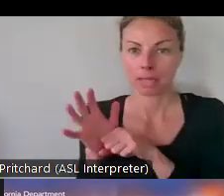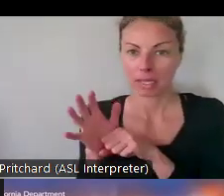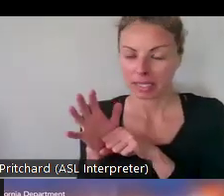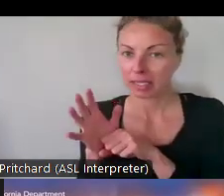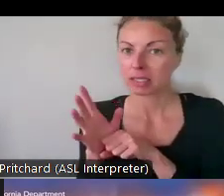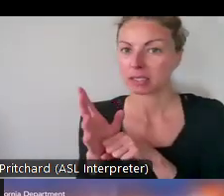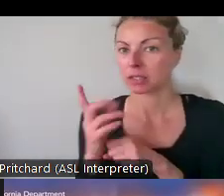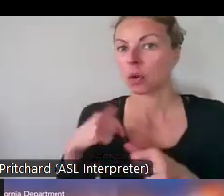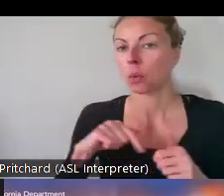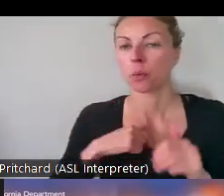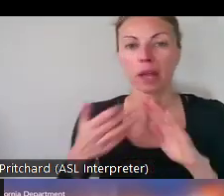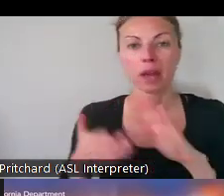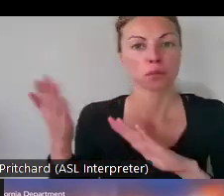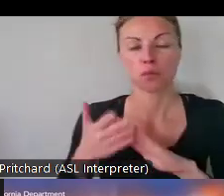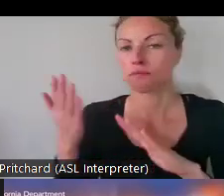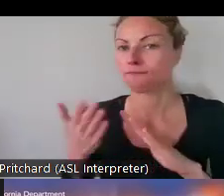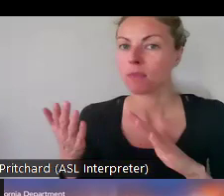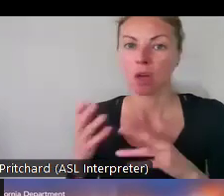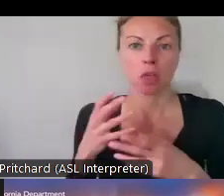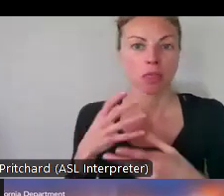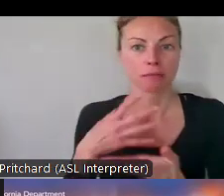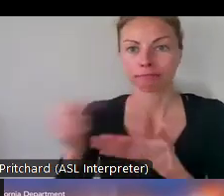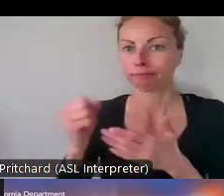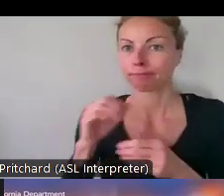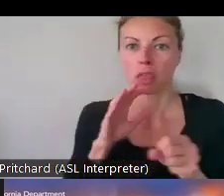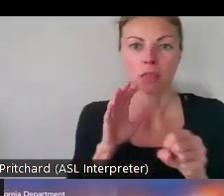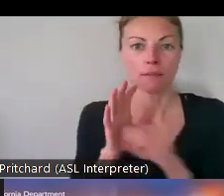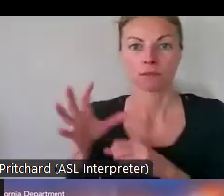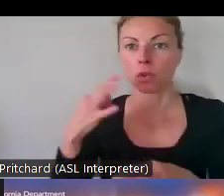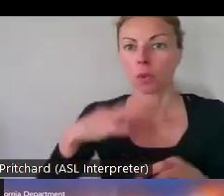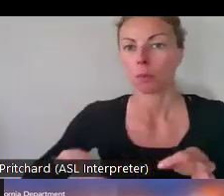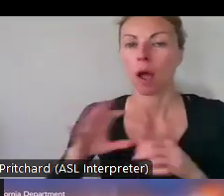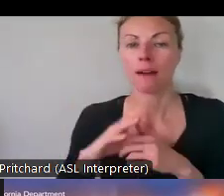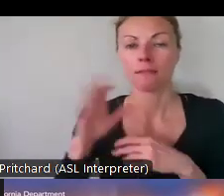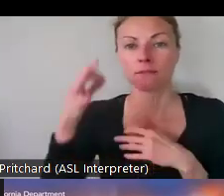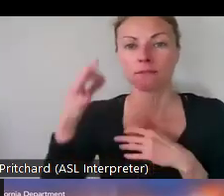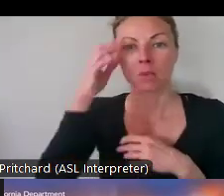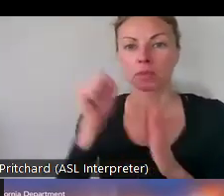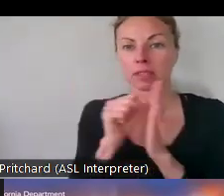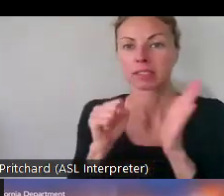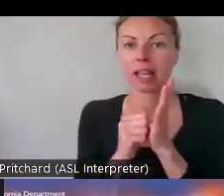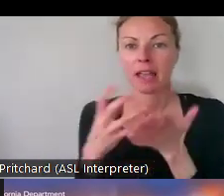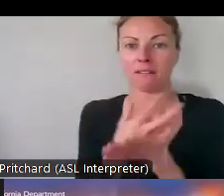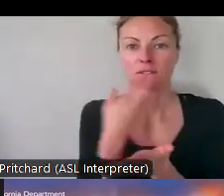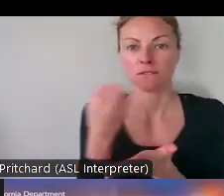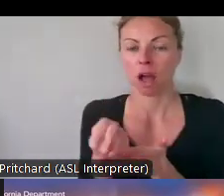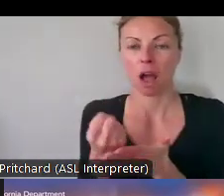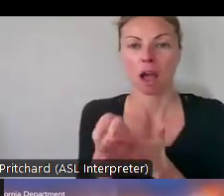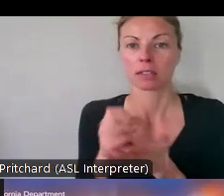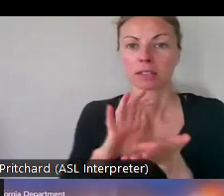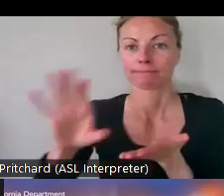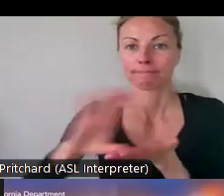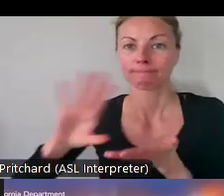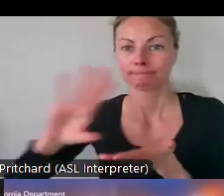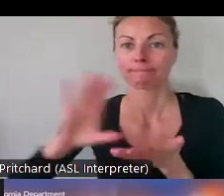run through the entire process, and our federal and our state general funds are officially allocated at this time.